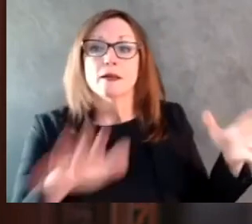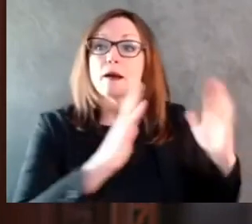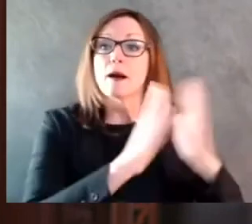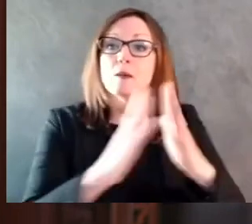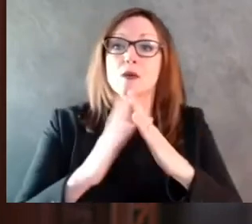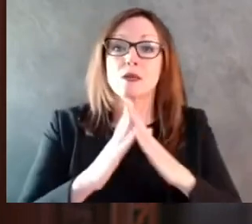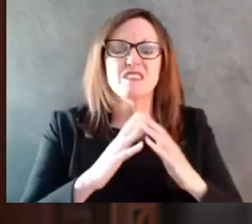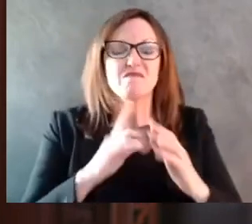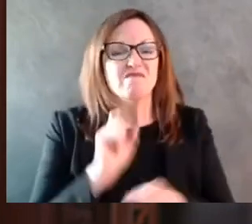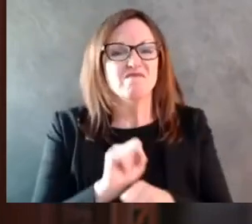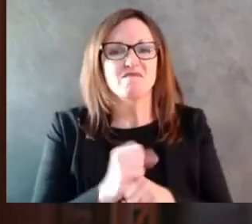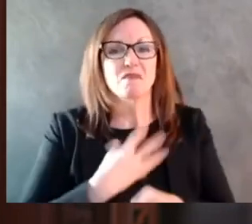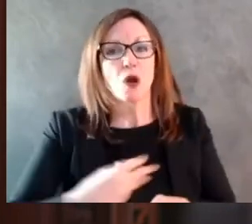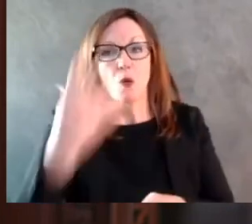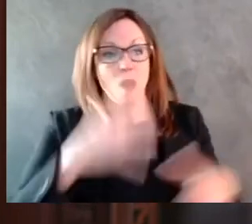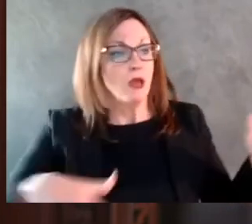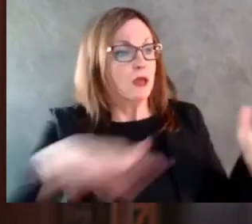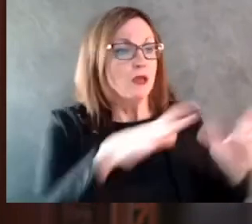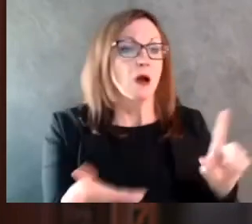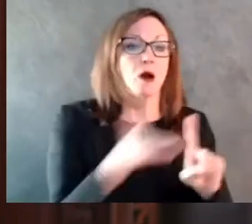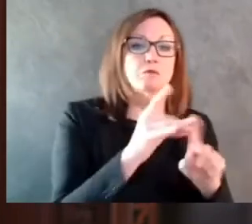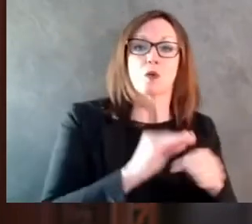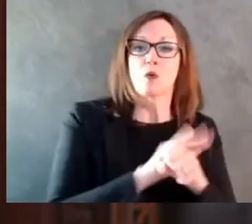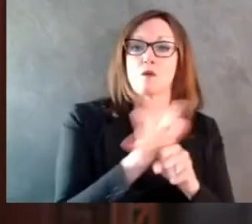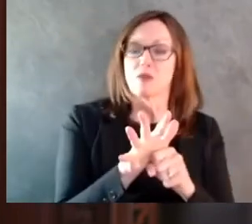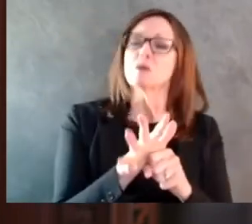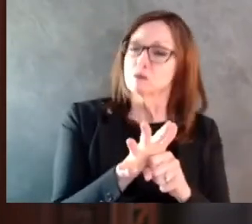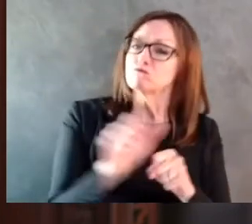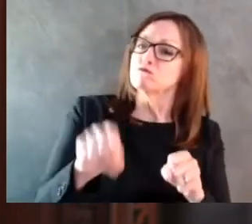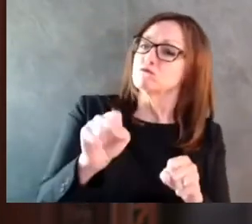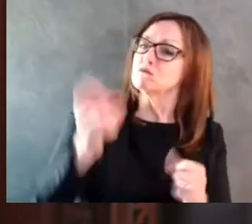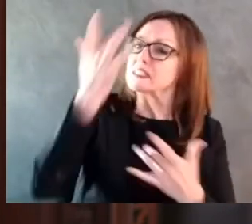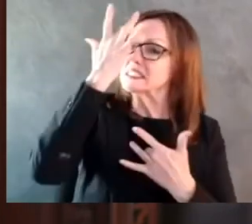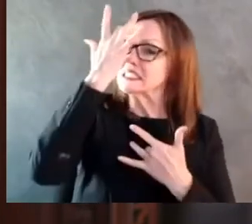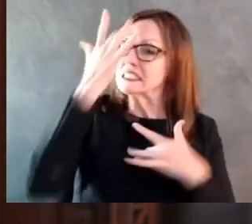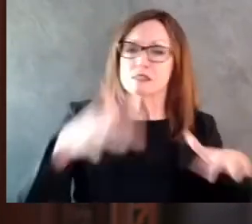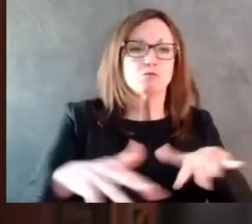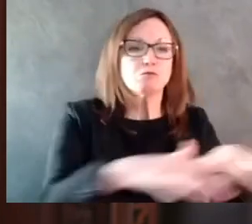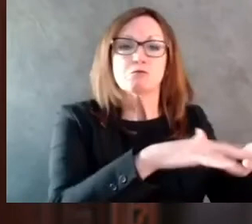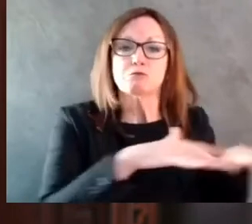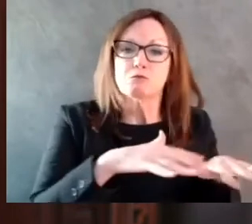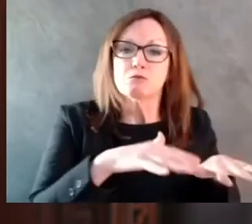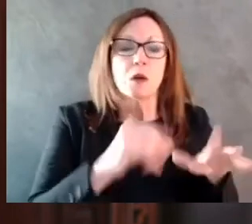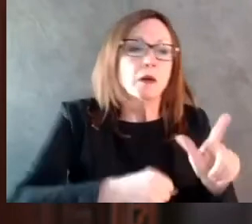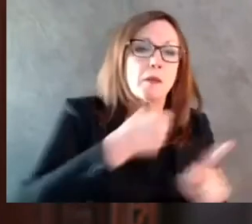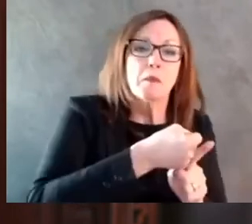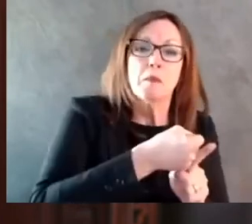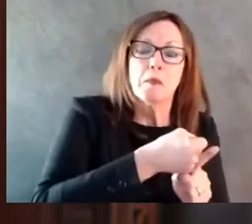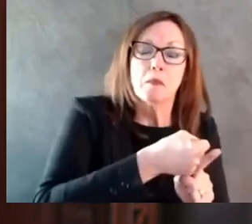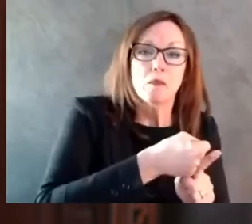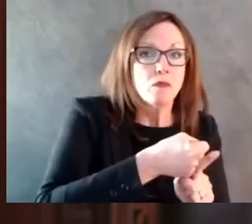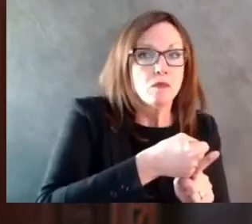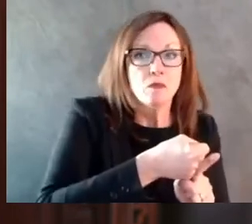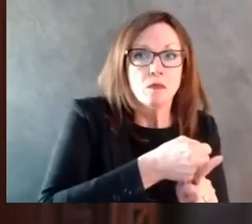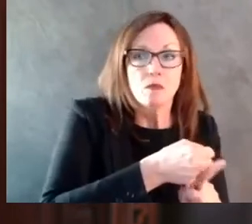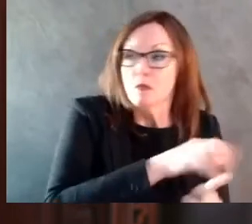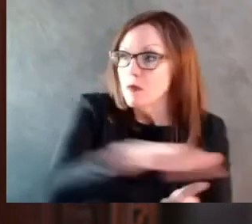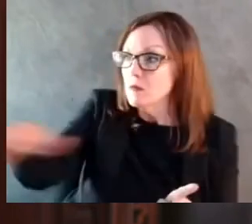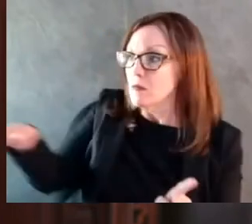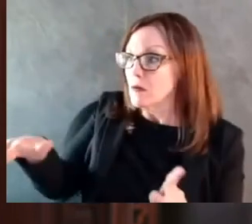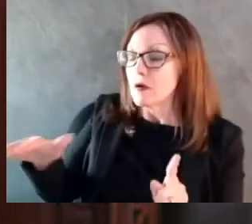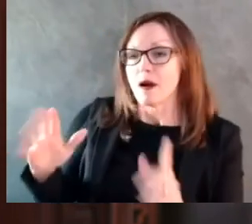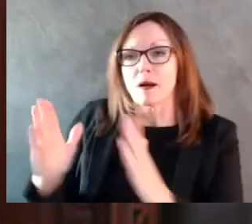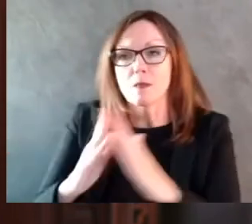neighbor, I express my deepest condolences. Know that our hearts and thoughts are with you, and we are going to